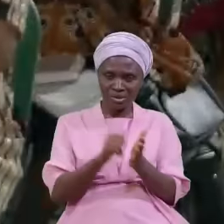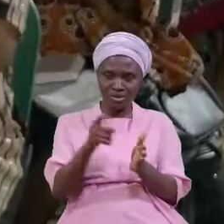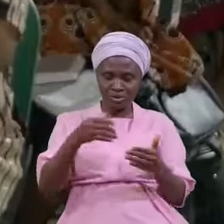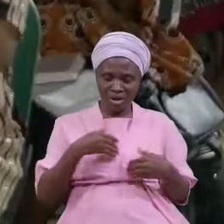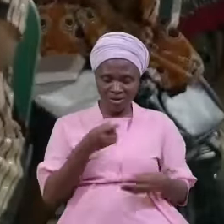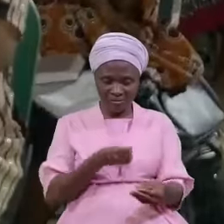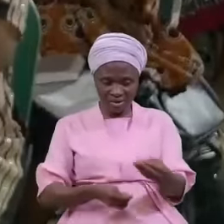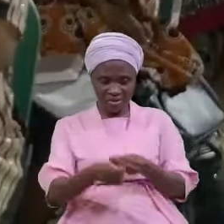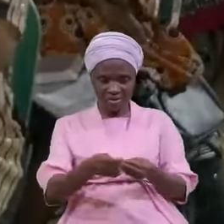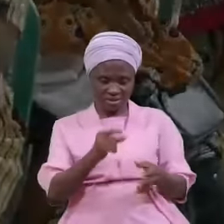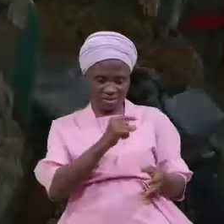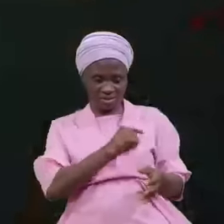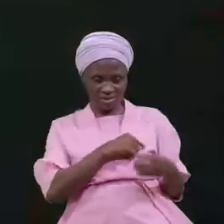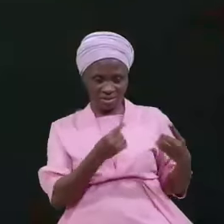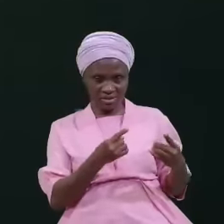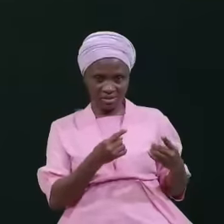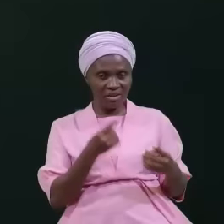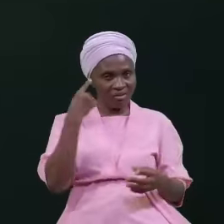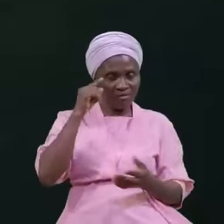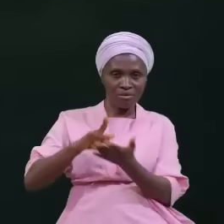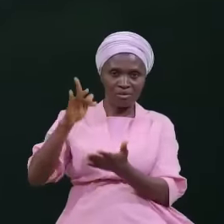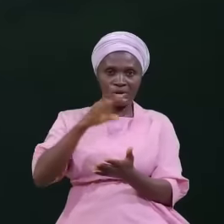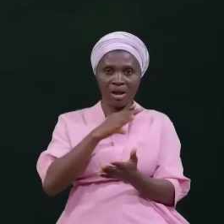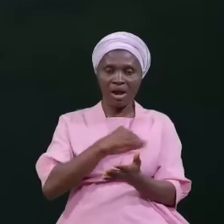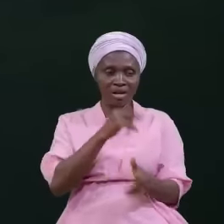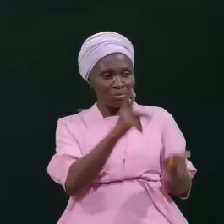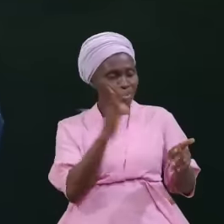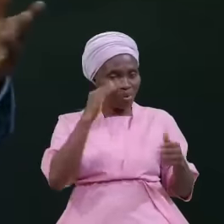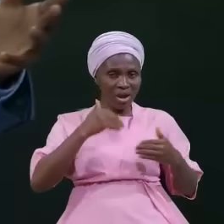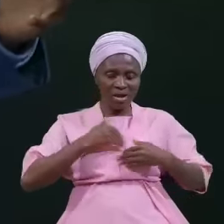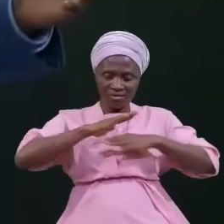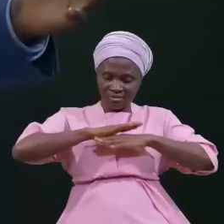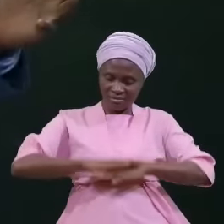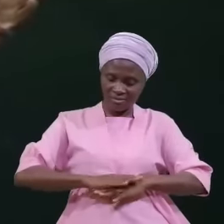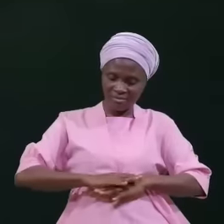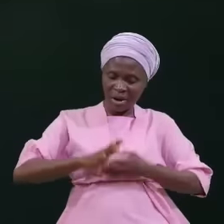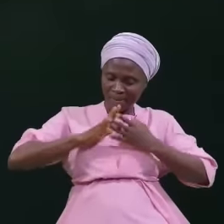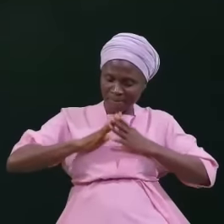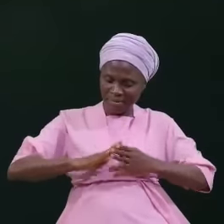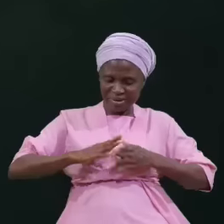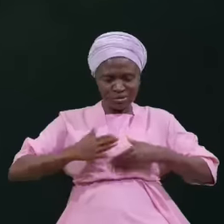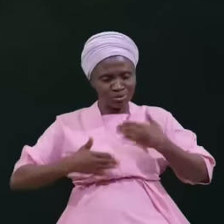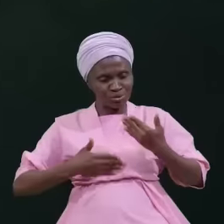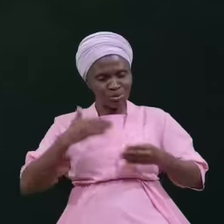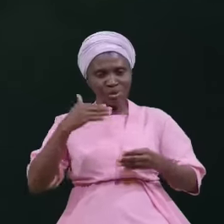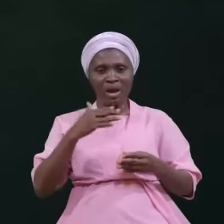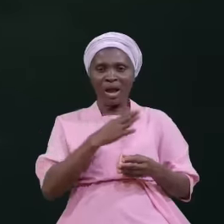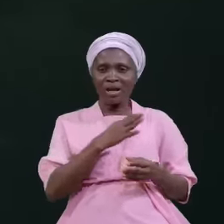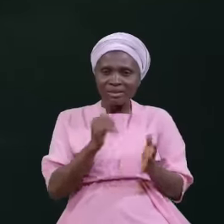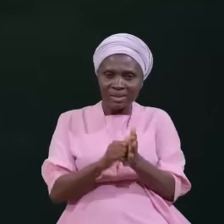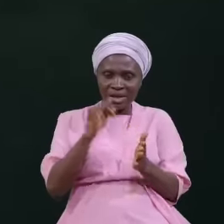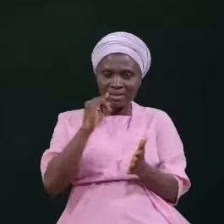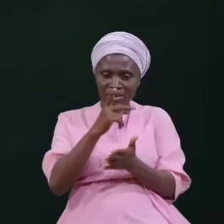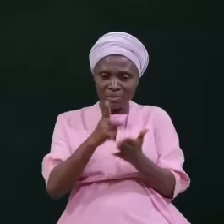they'll have peace of mind. They'll have rest of mind. They'll have joy. And part of the glory you bring in your life,